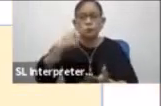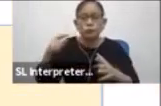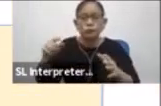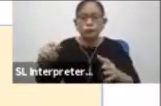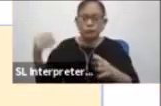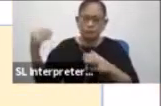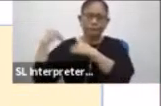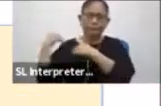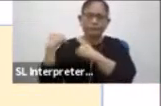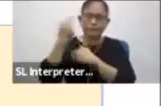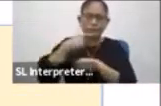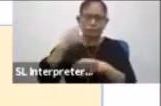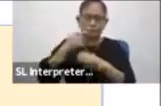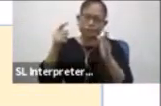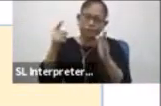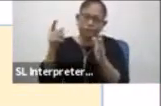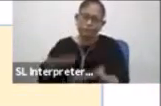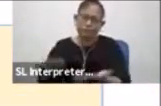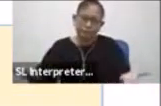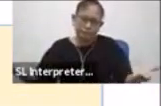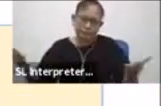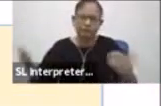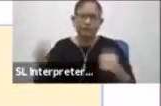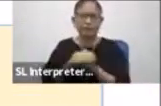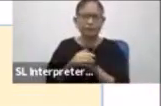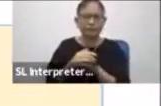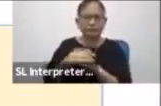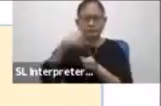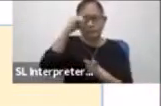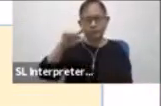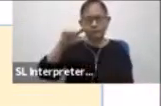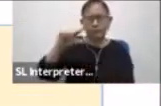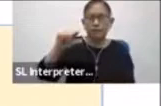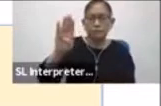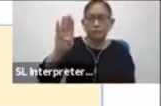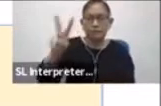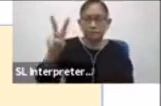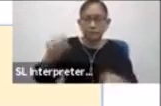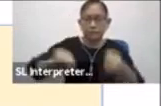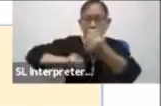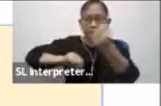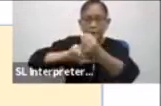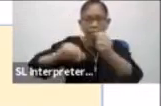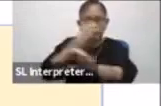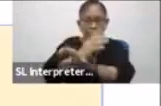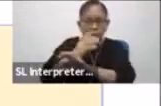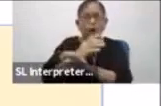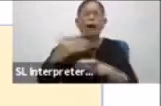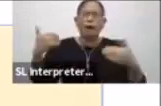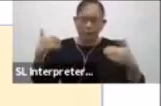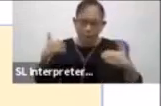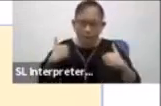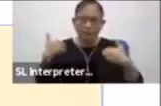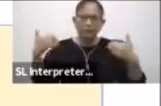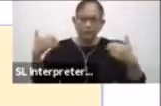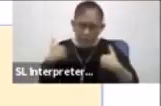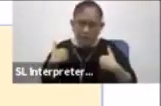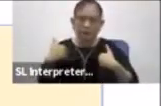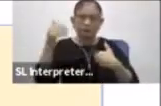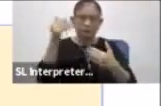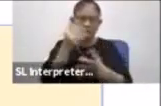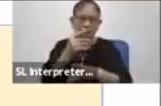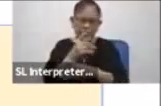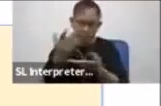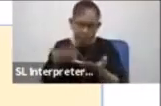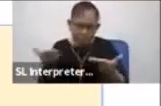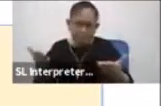assistance distribution. On GBV support and care, there are existing support and care, although because